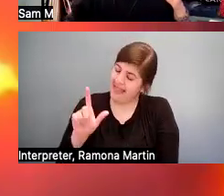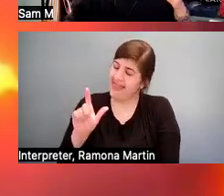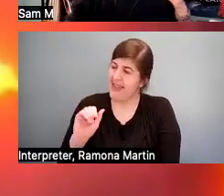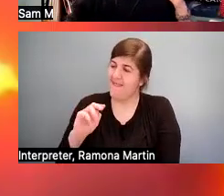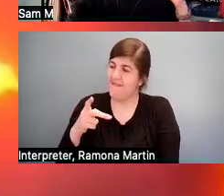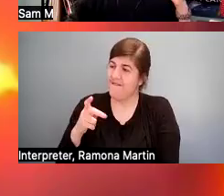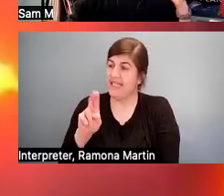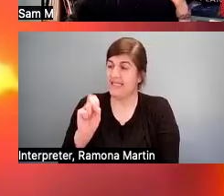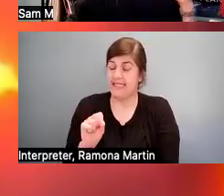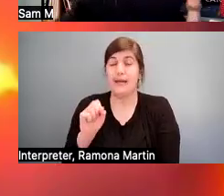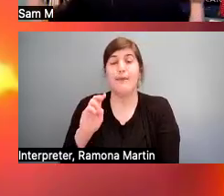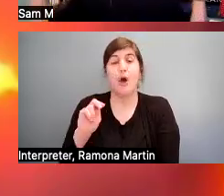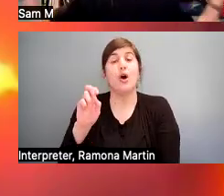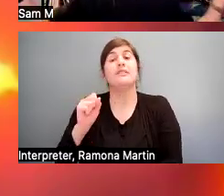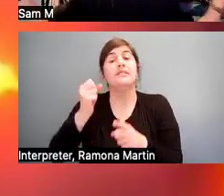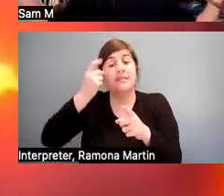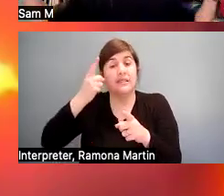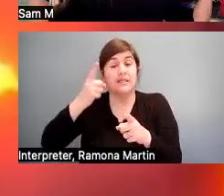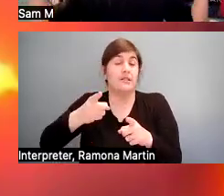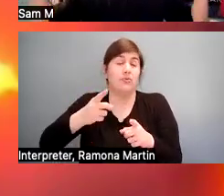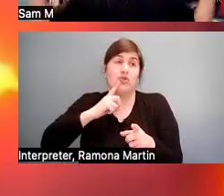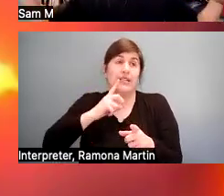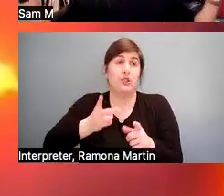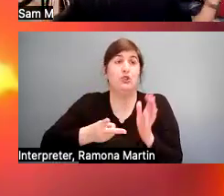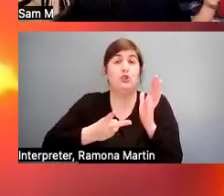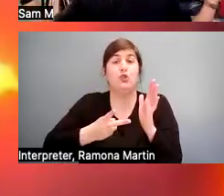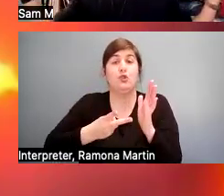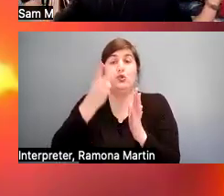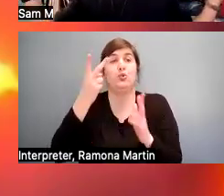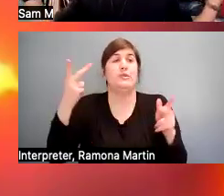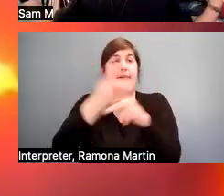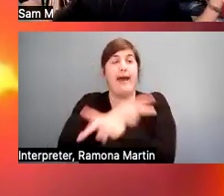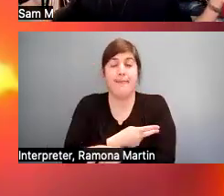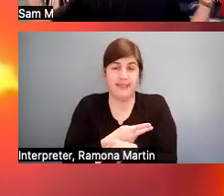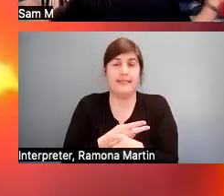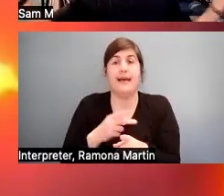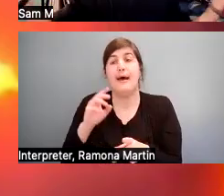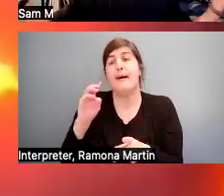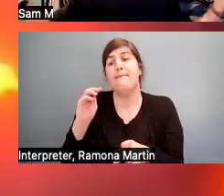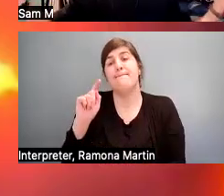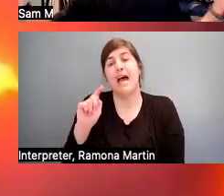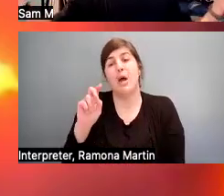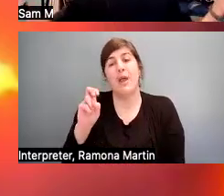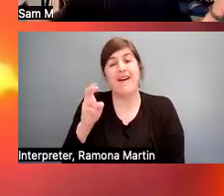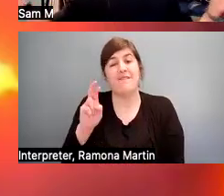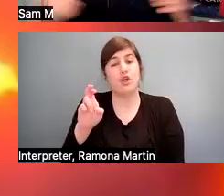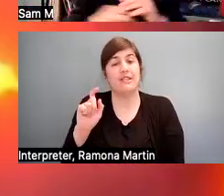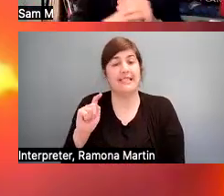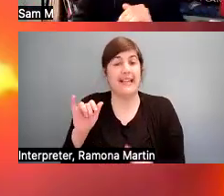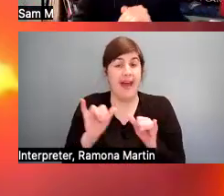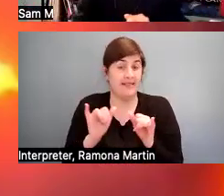Mount Everest. And it's as wide as the state of Arizona on its base, or also the country of